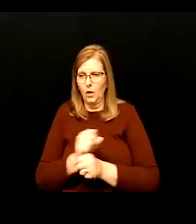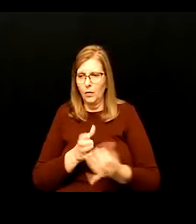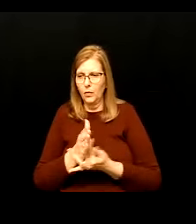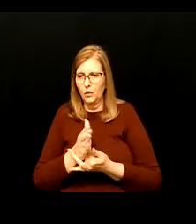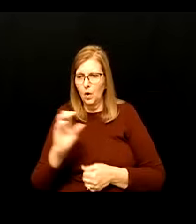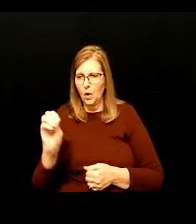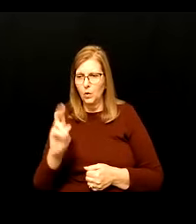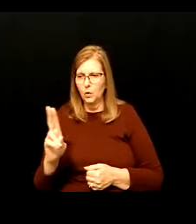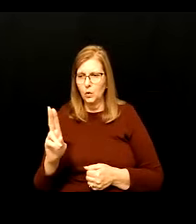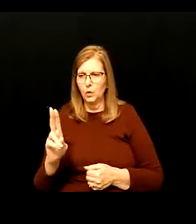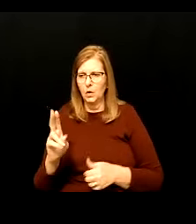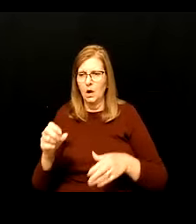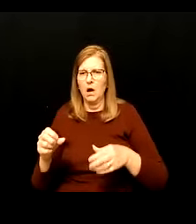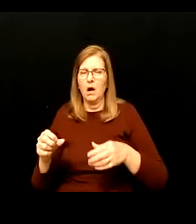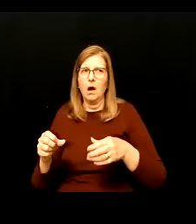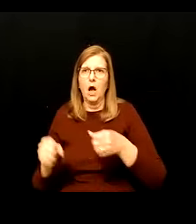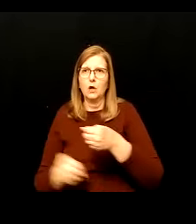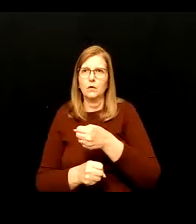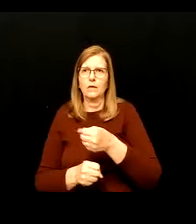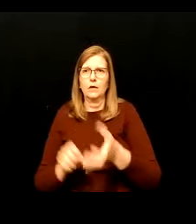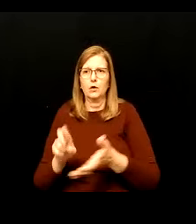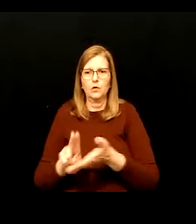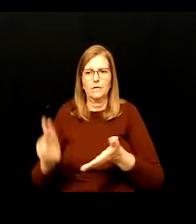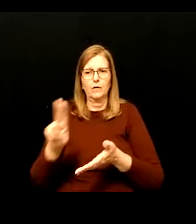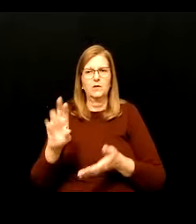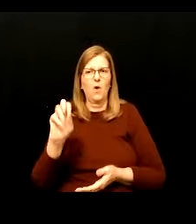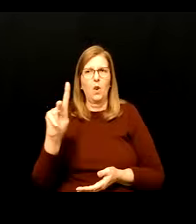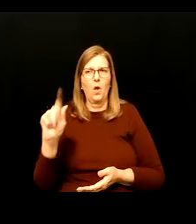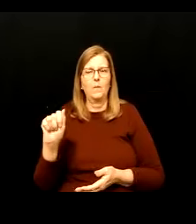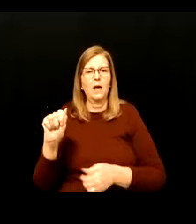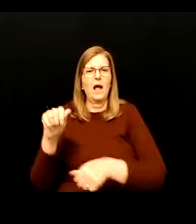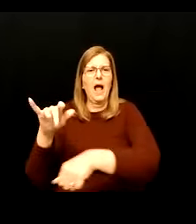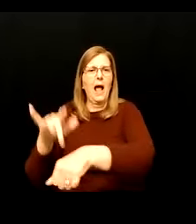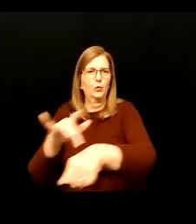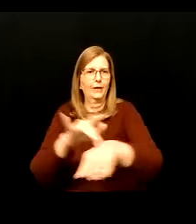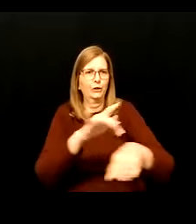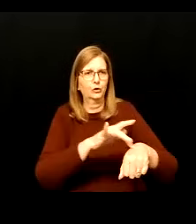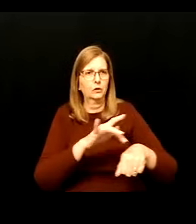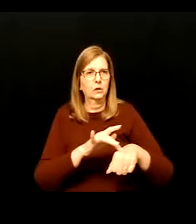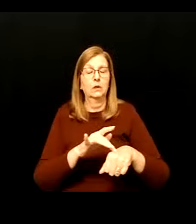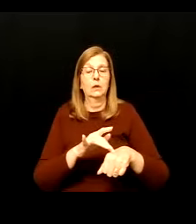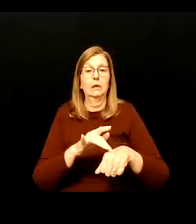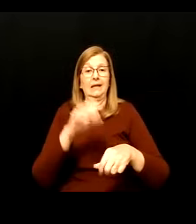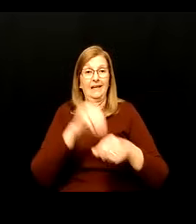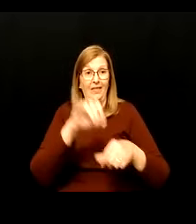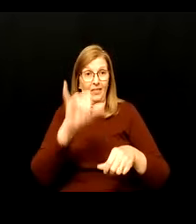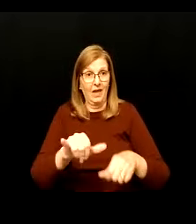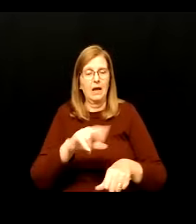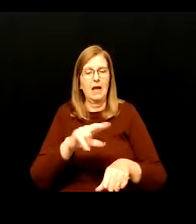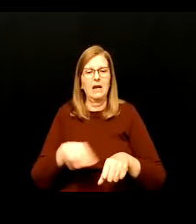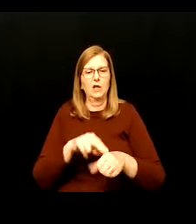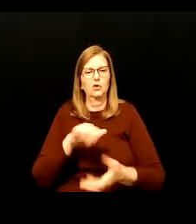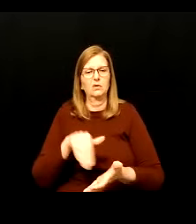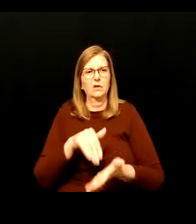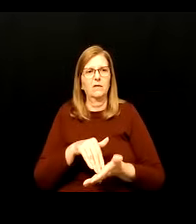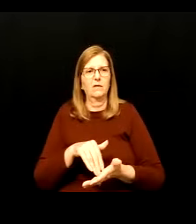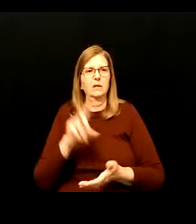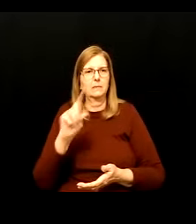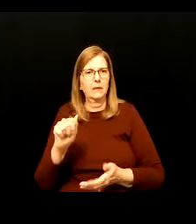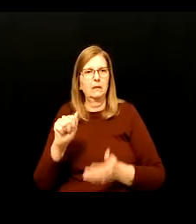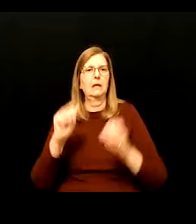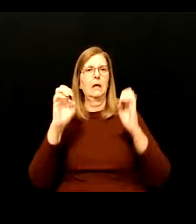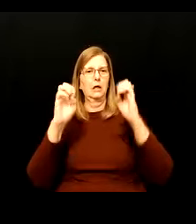under the University of Oklahoma Outreach, and within that, the National Center of Disability Education and